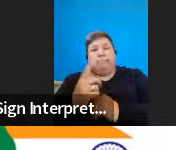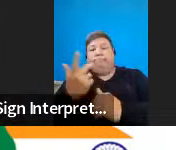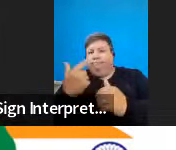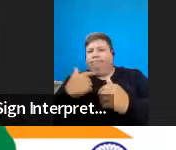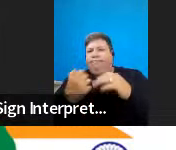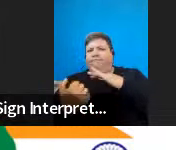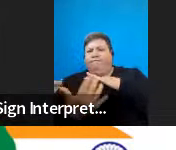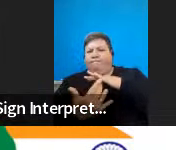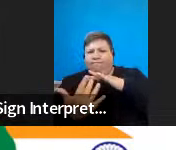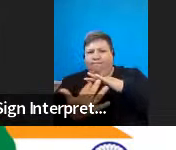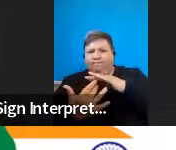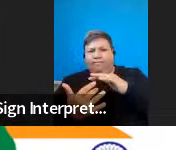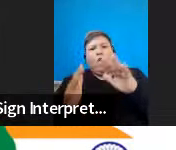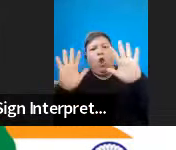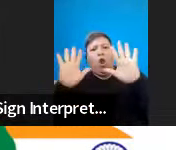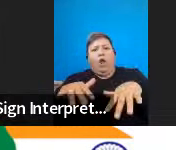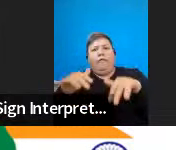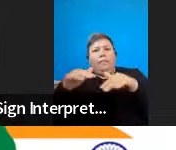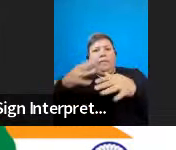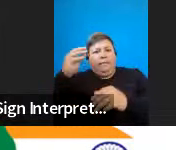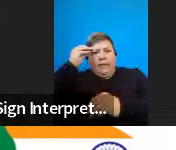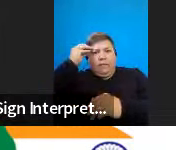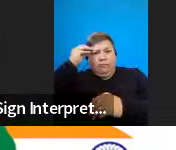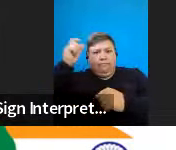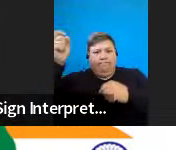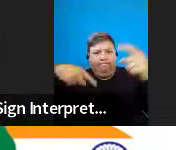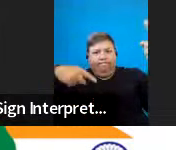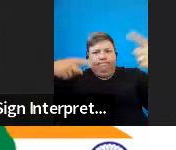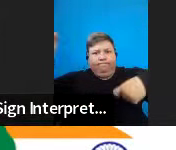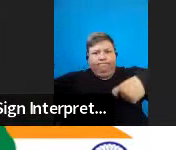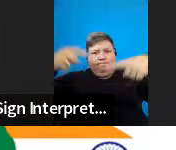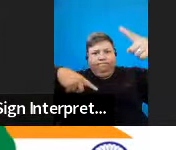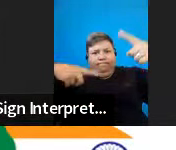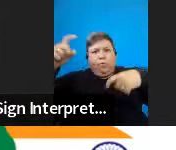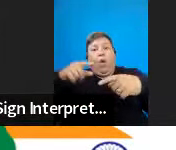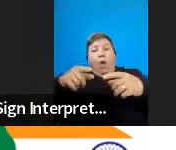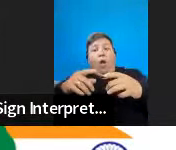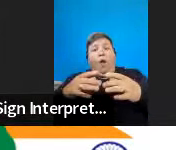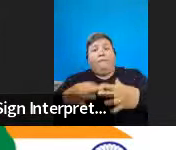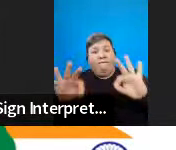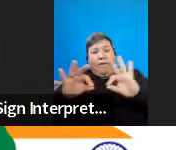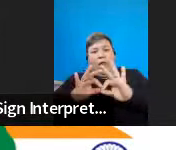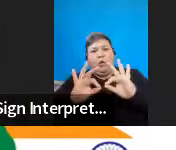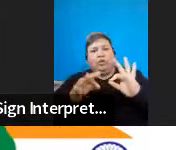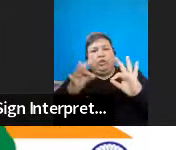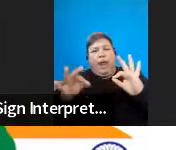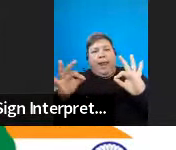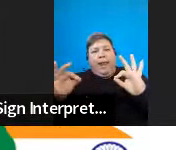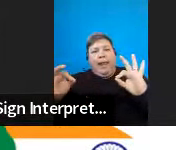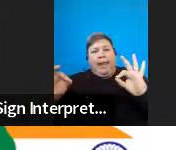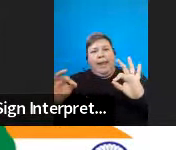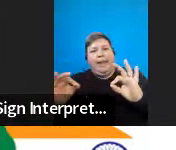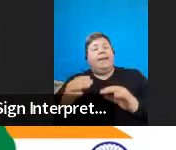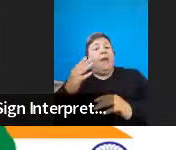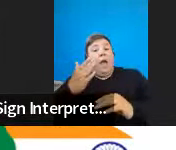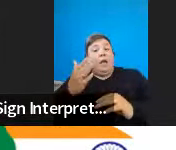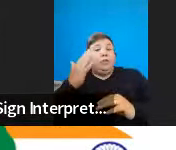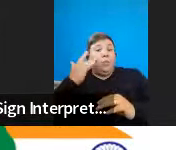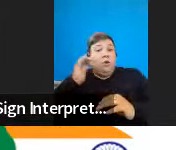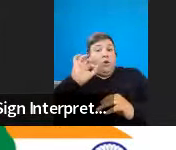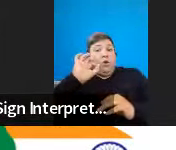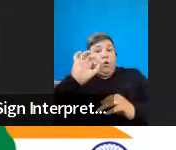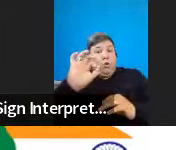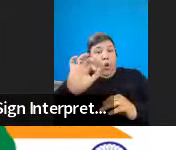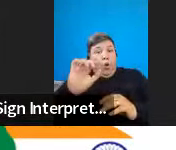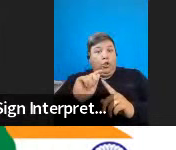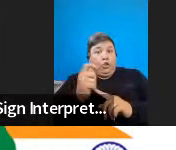there is a lot of interest in this coming from the rest of the value chain who've been standing on the touchline asking, when is our 10 coming through? So